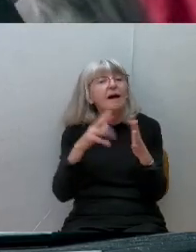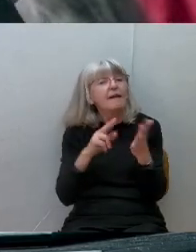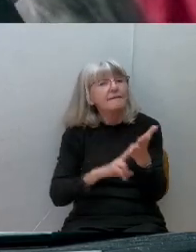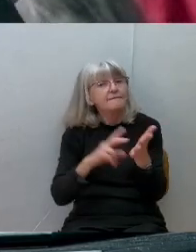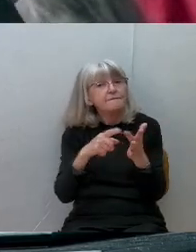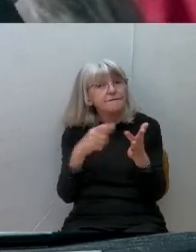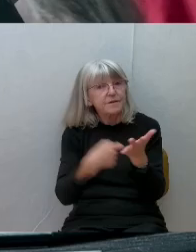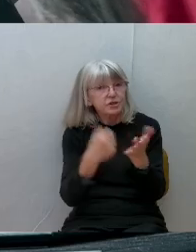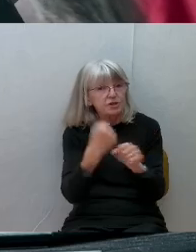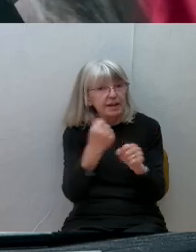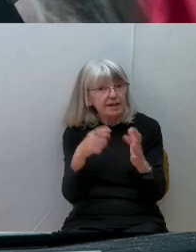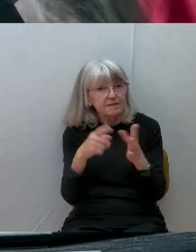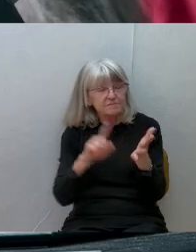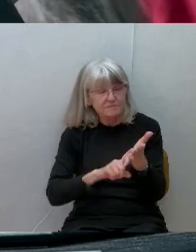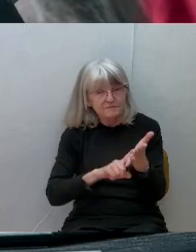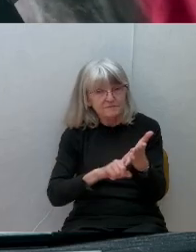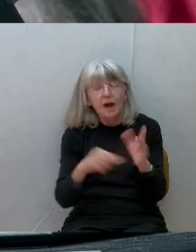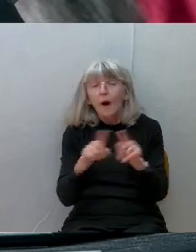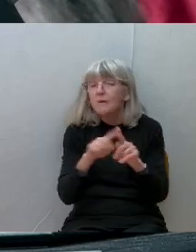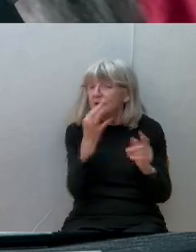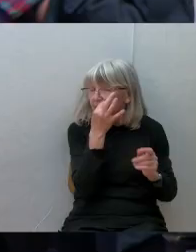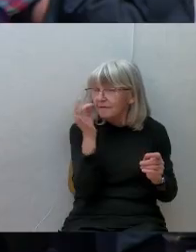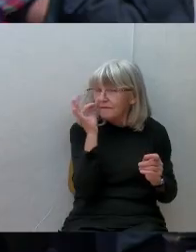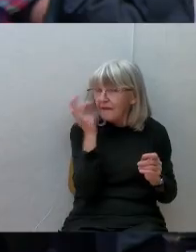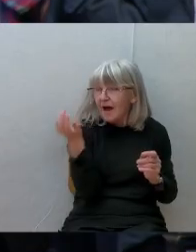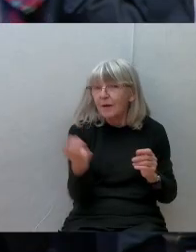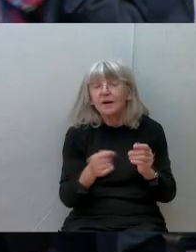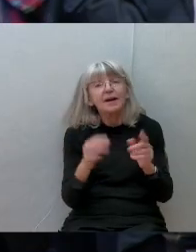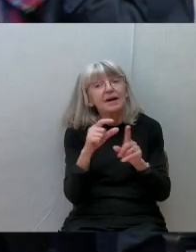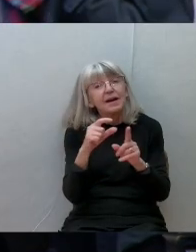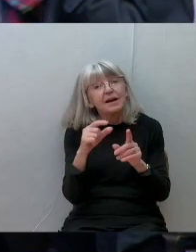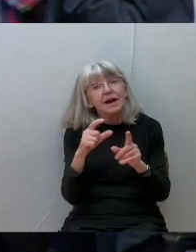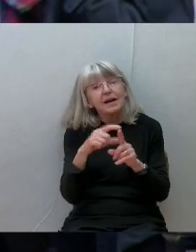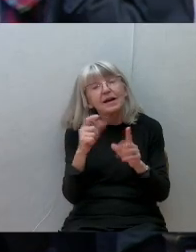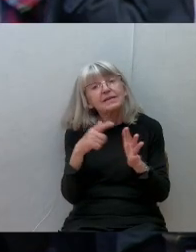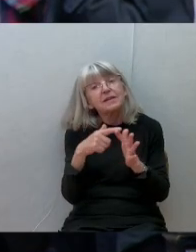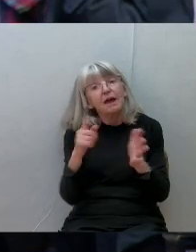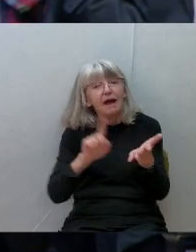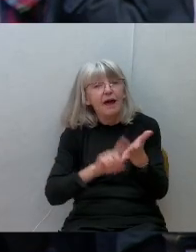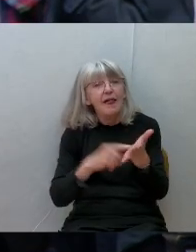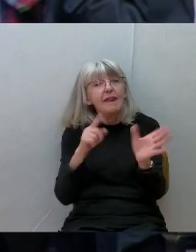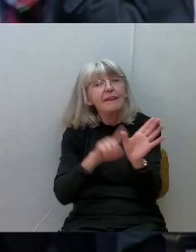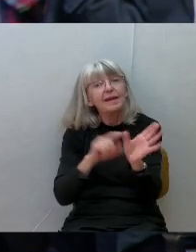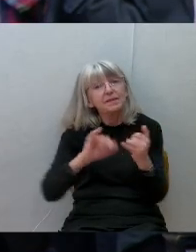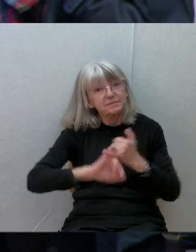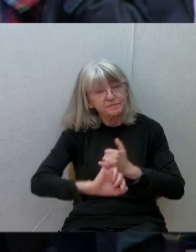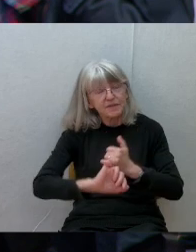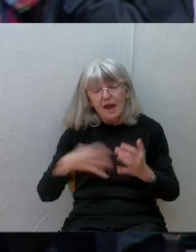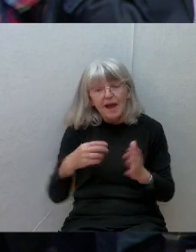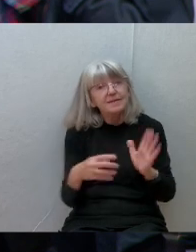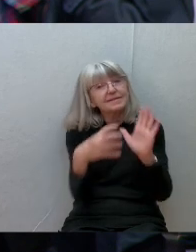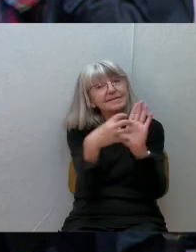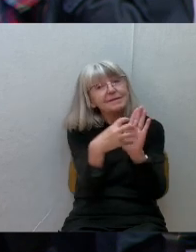Virgin is the Madonna Lily, or the fleur-de-lis, which is also the symbol of our city. And then